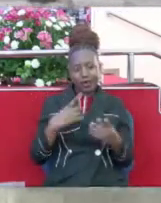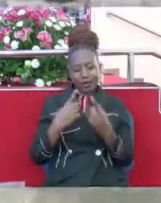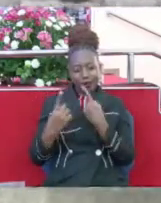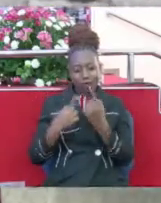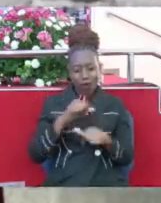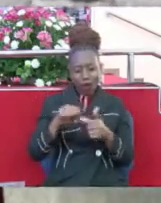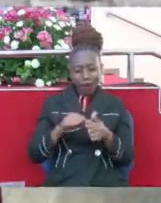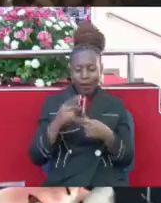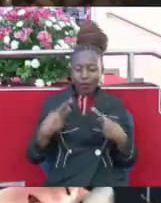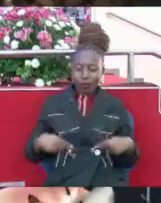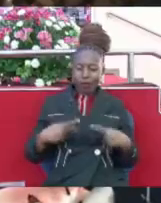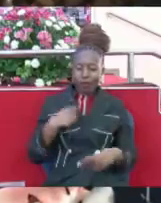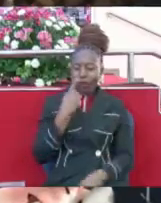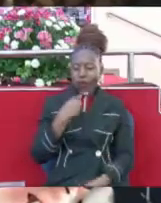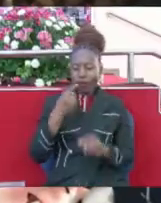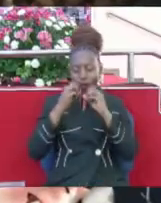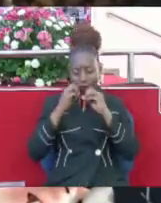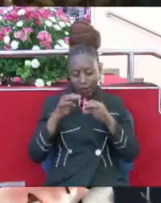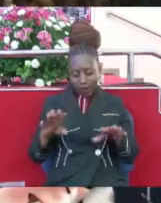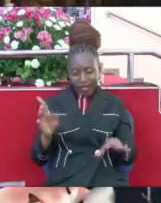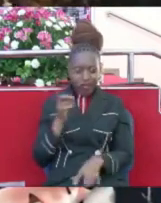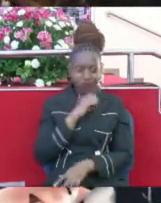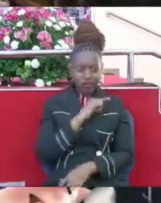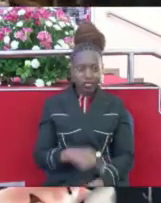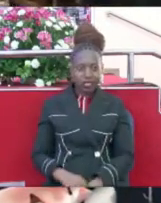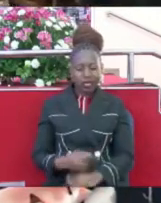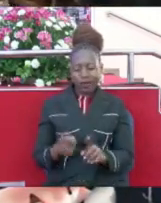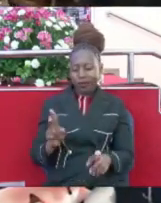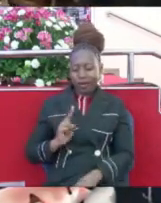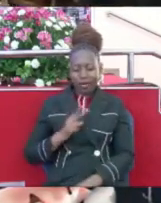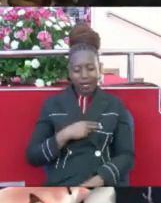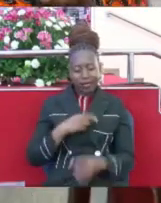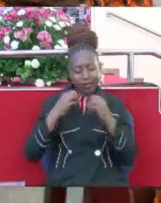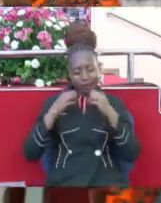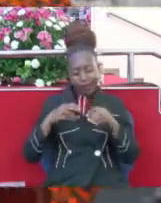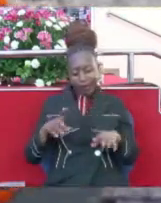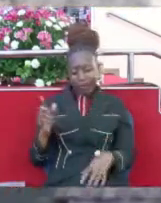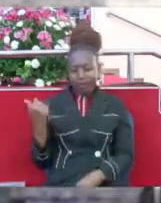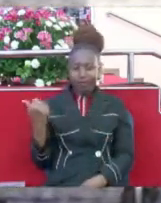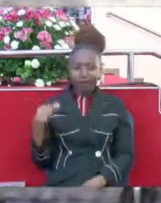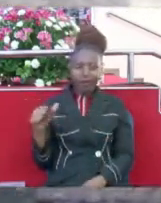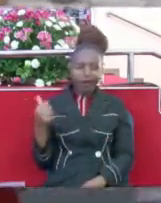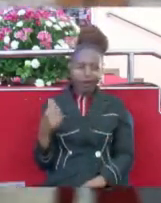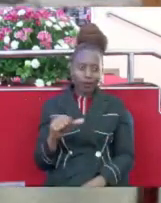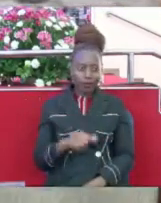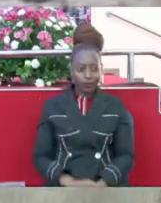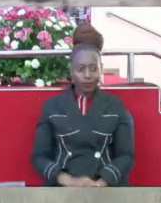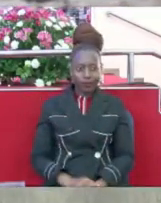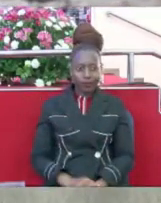blessed, but we have not occupied the blessing. We are able to talk of a God who